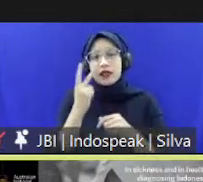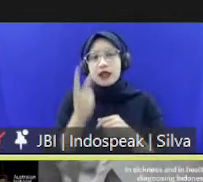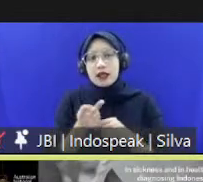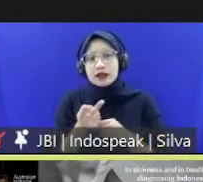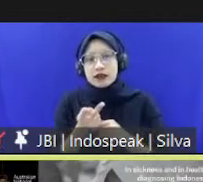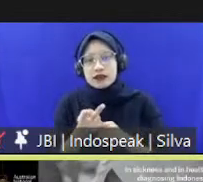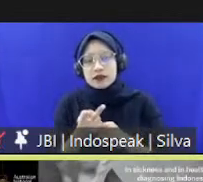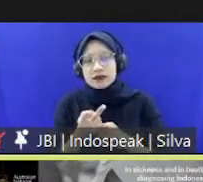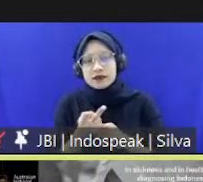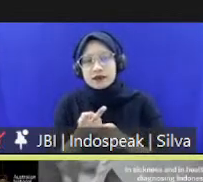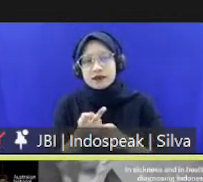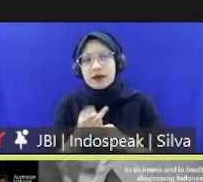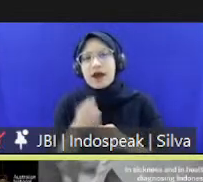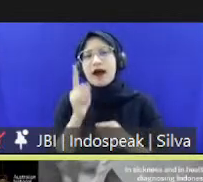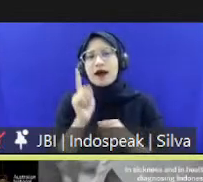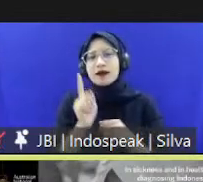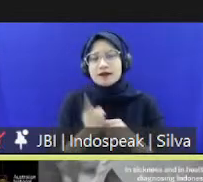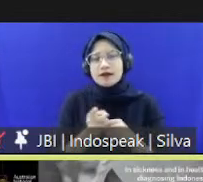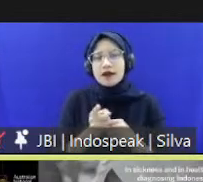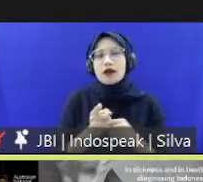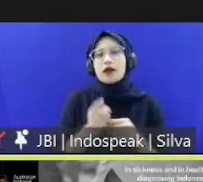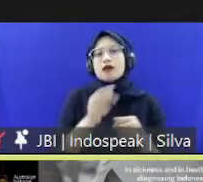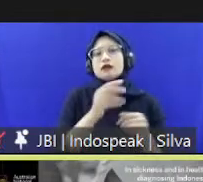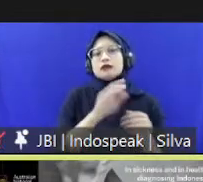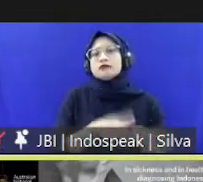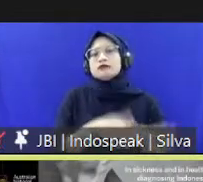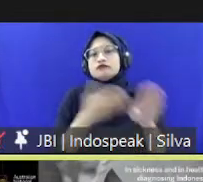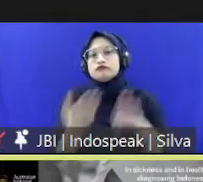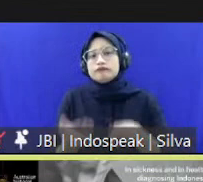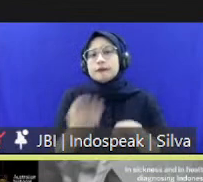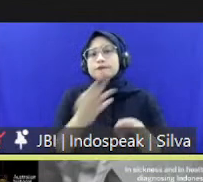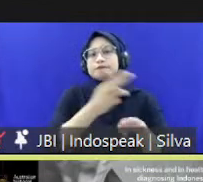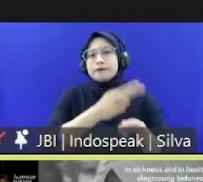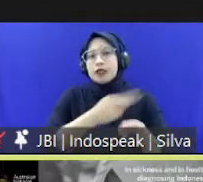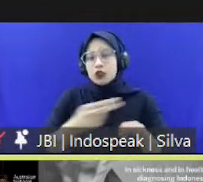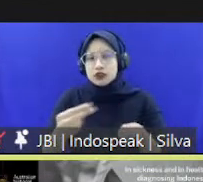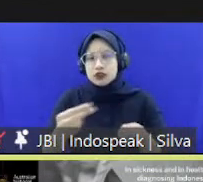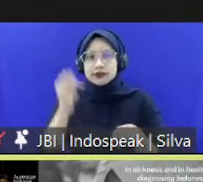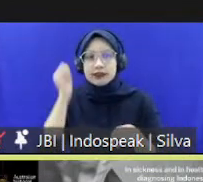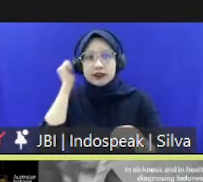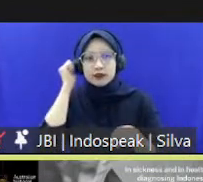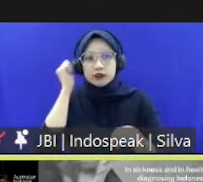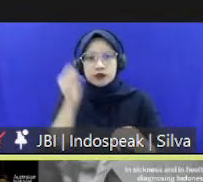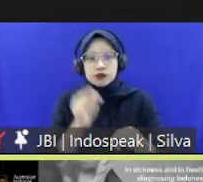about the trend of Indonesian maternal mortality rate and the target by